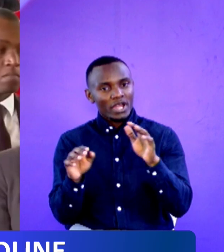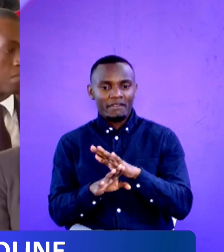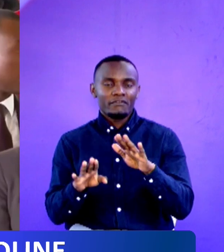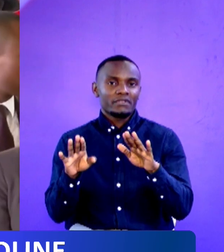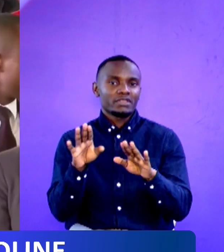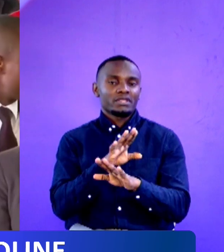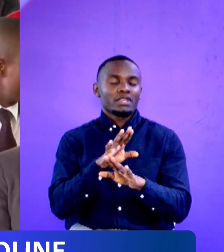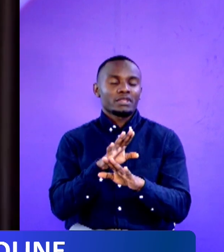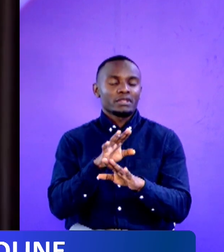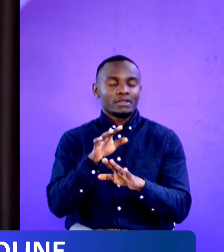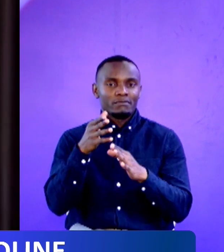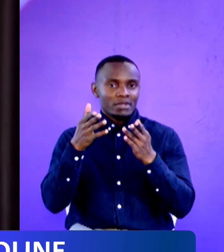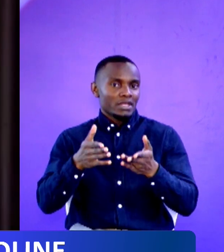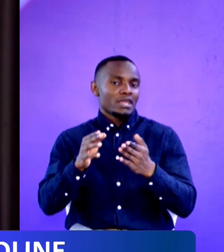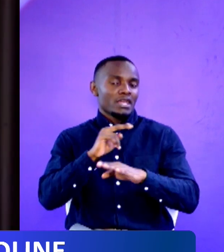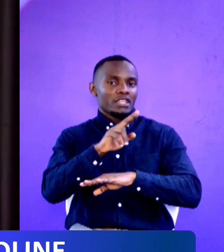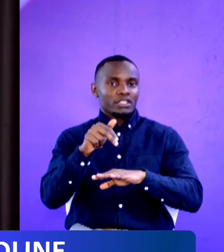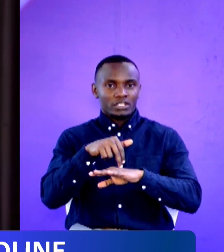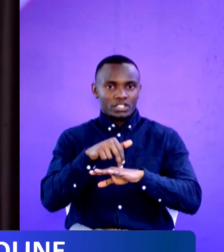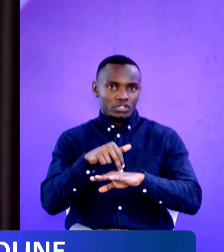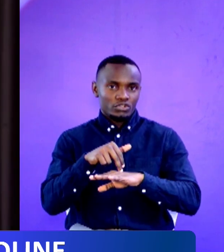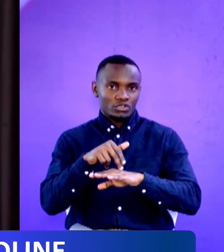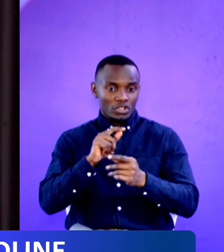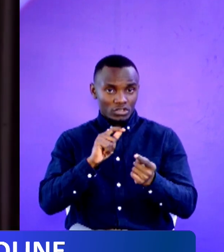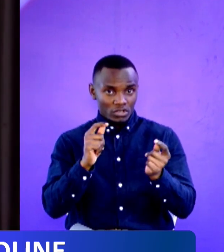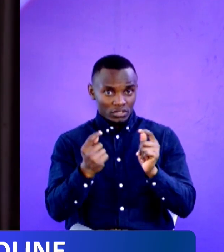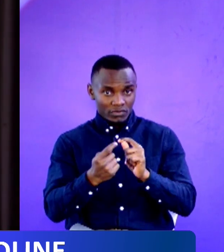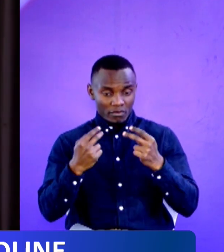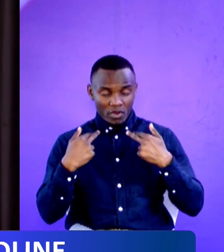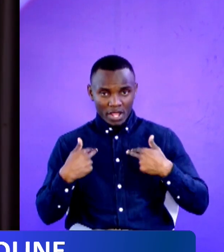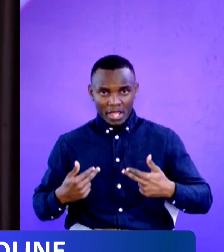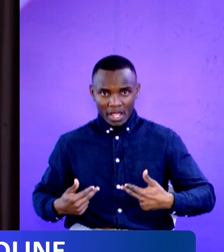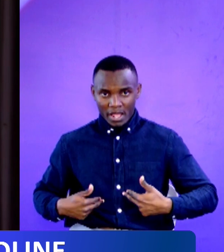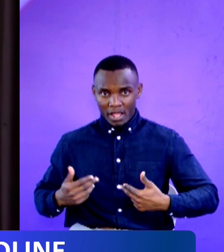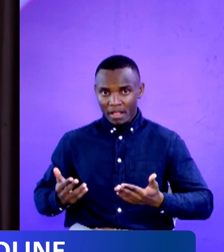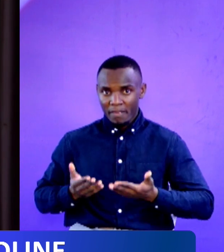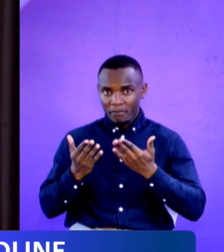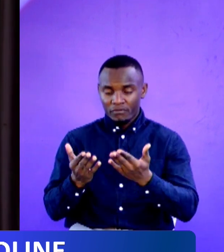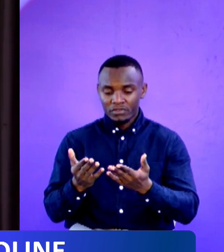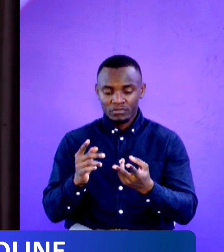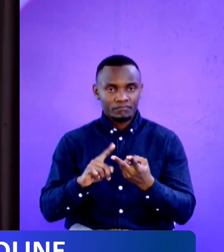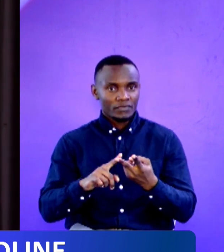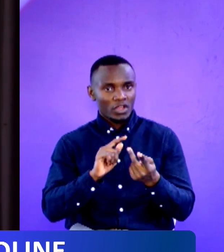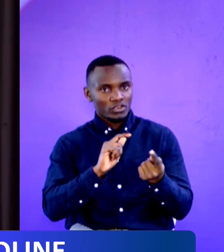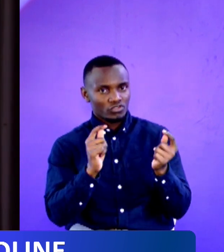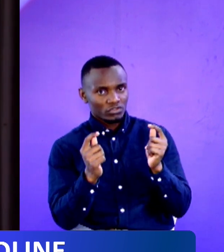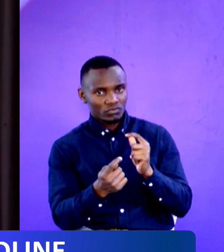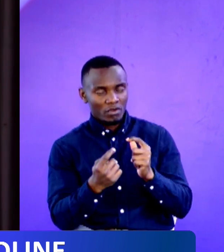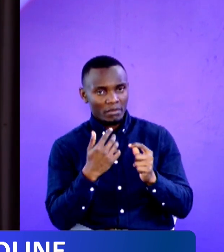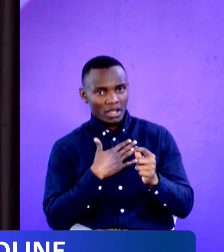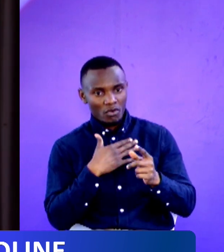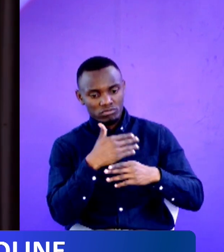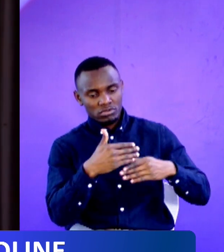done in this nation. Transforming our health provision, transforming our infrastructure